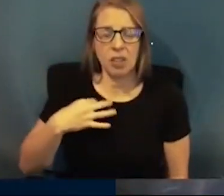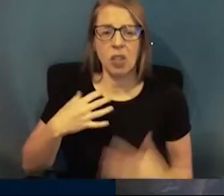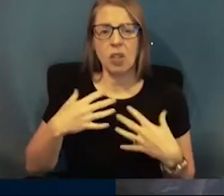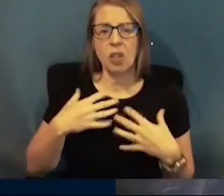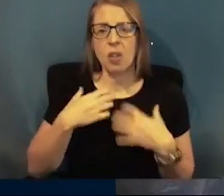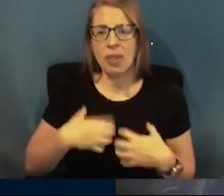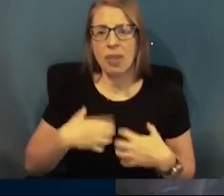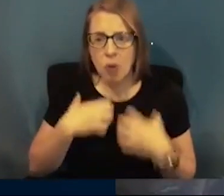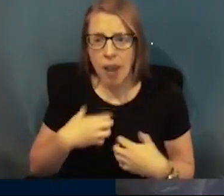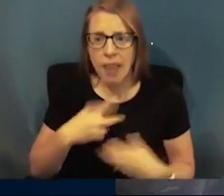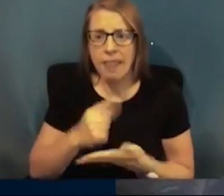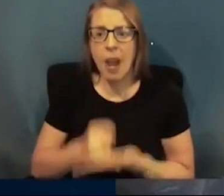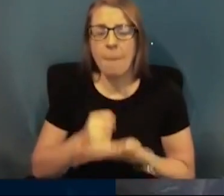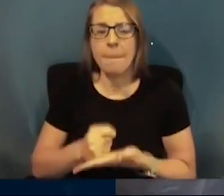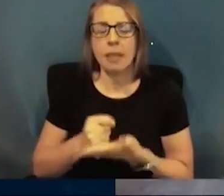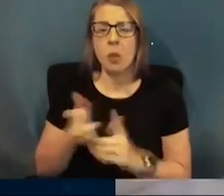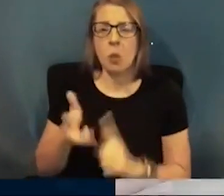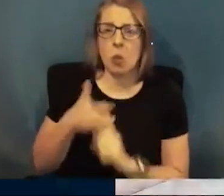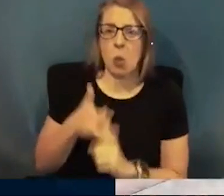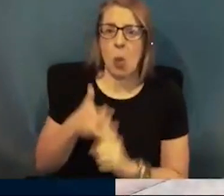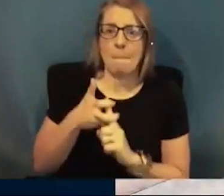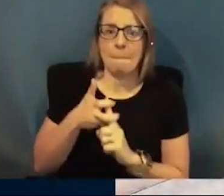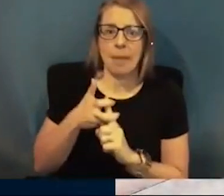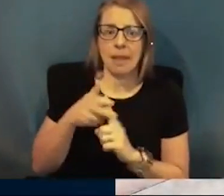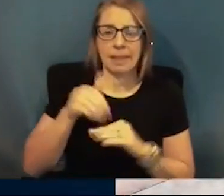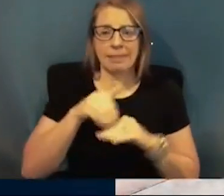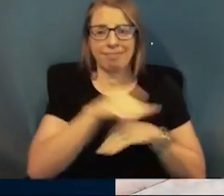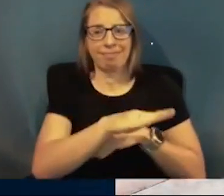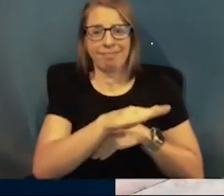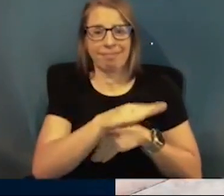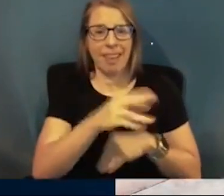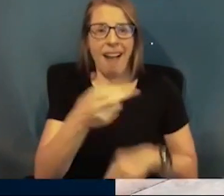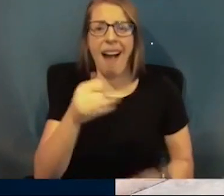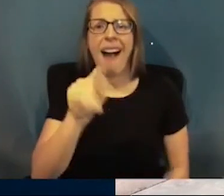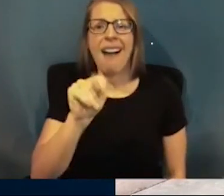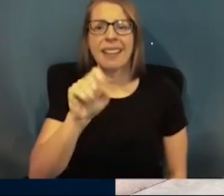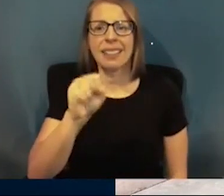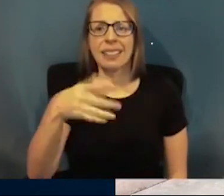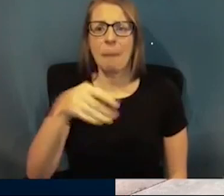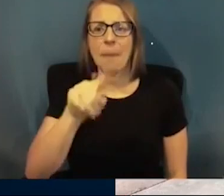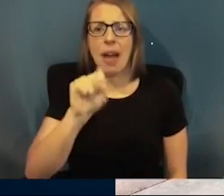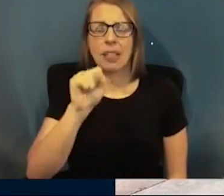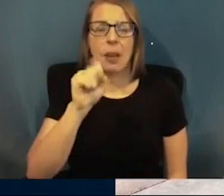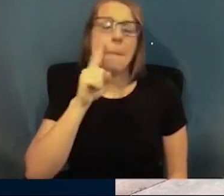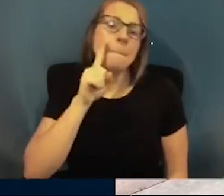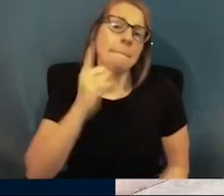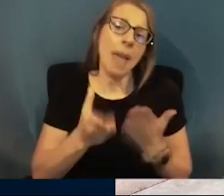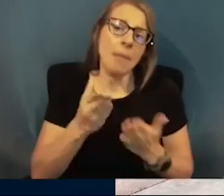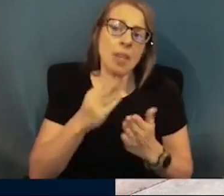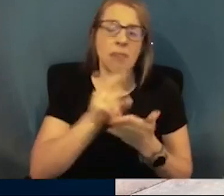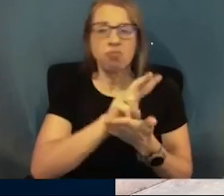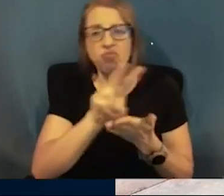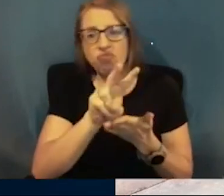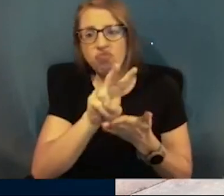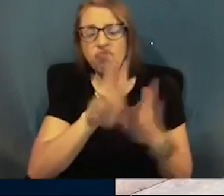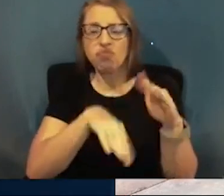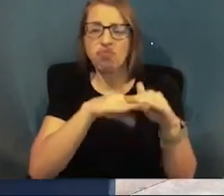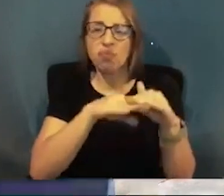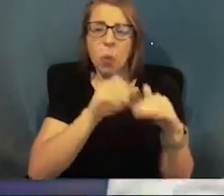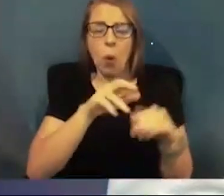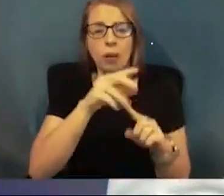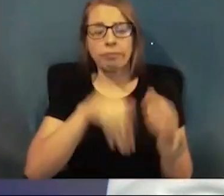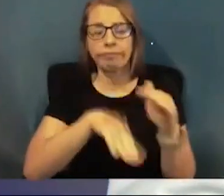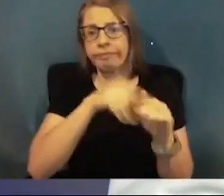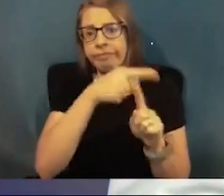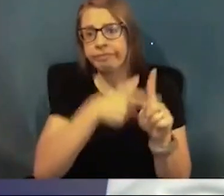and recruit them and send them into hotspots, maybe for a few weeks at a time, maybe a month at a time, whatever would be needed. And so